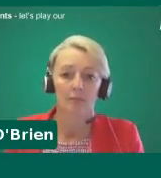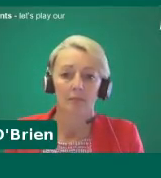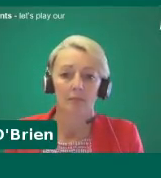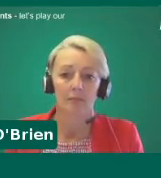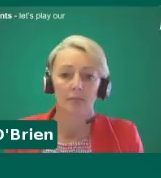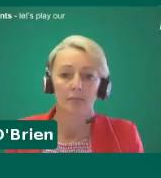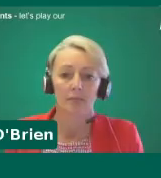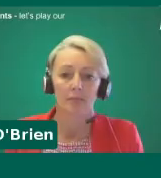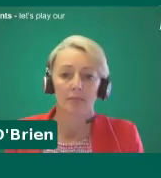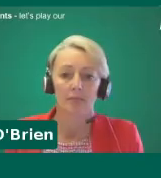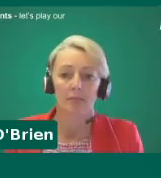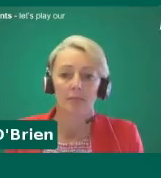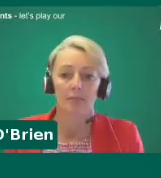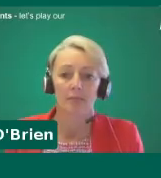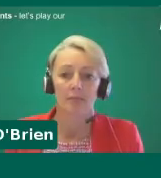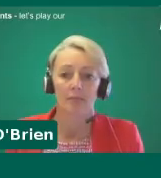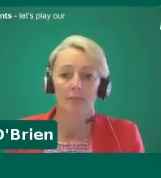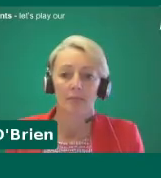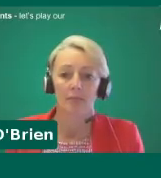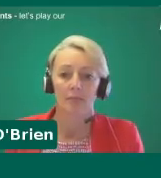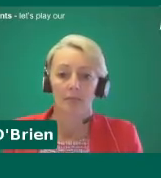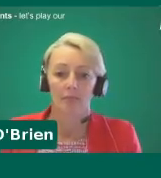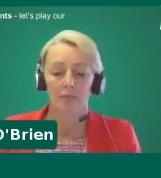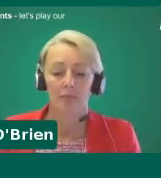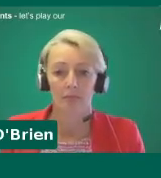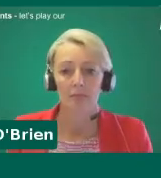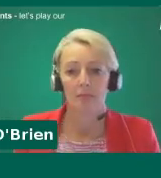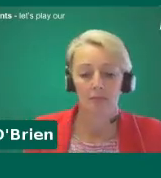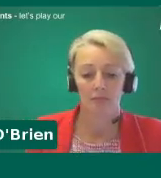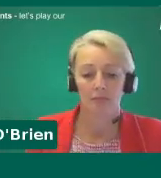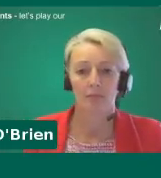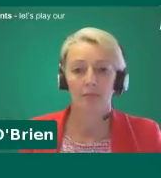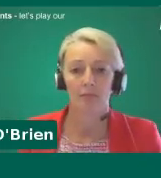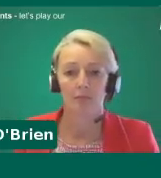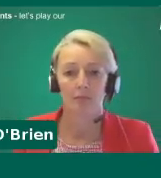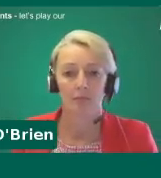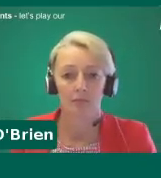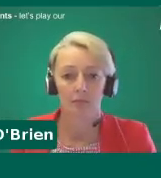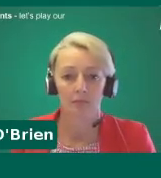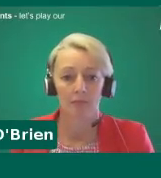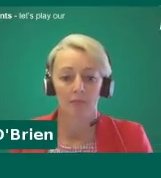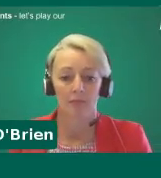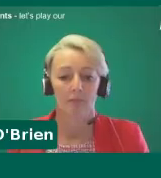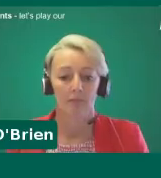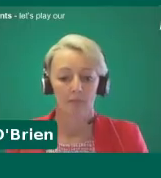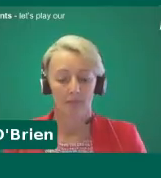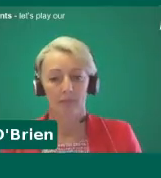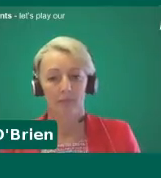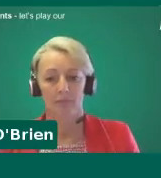will provide a great opportunity for all taking part to discuss how we